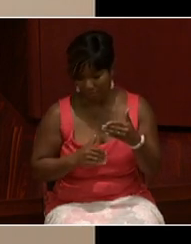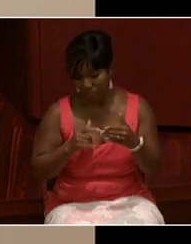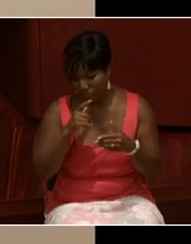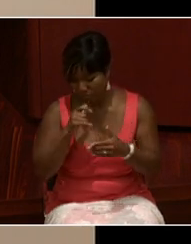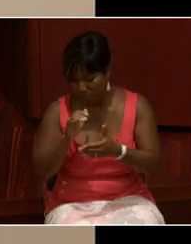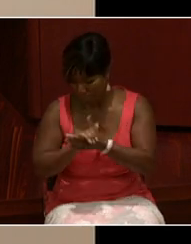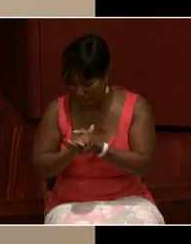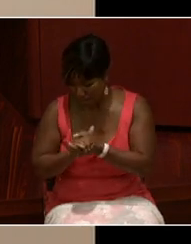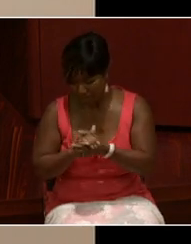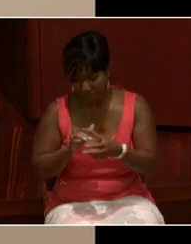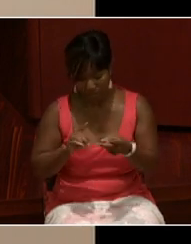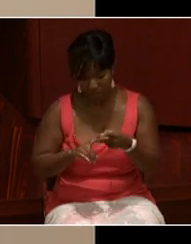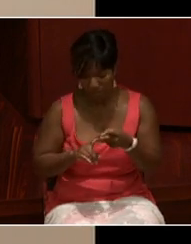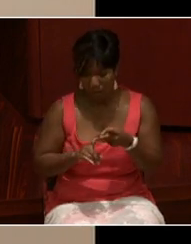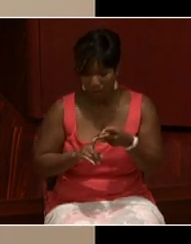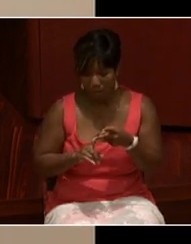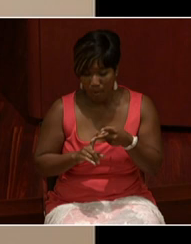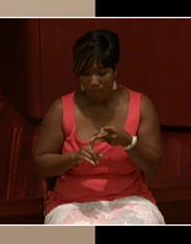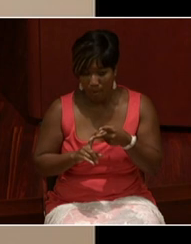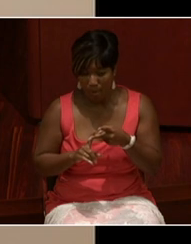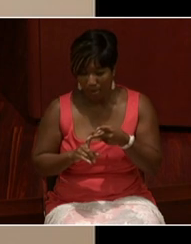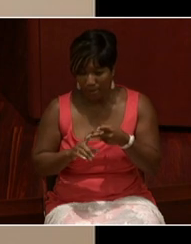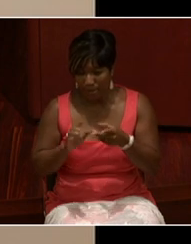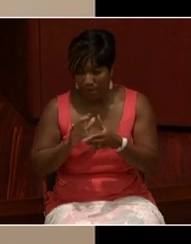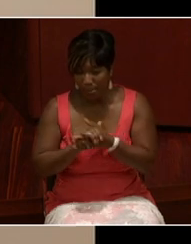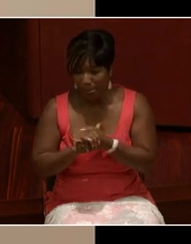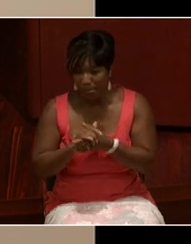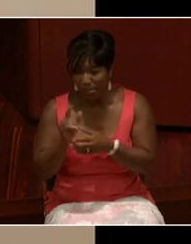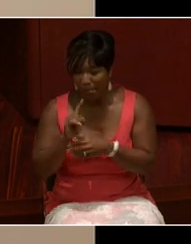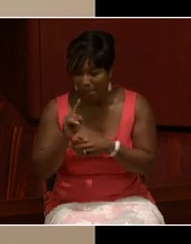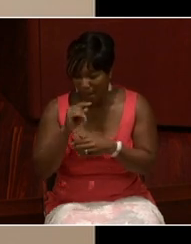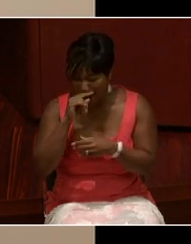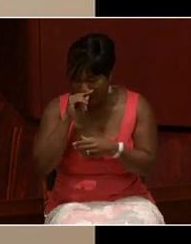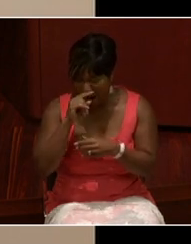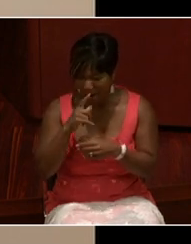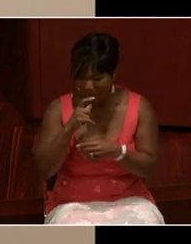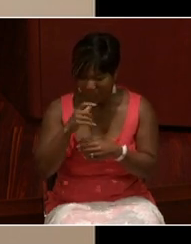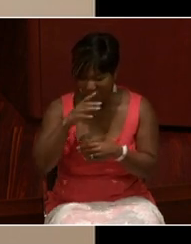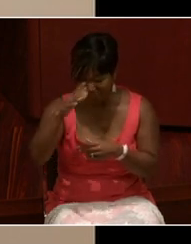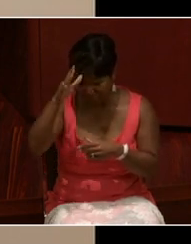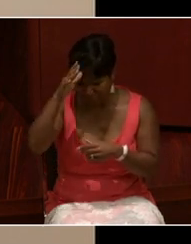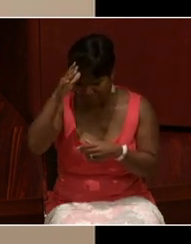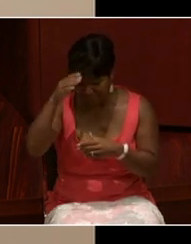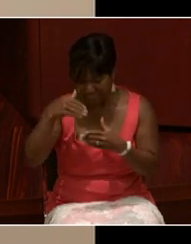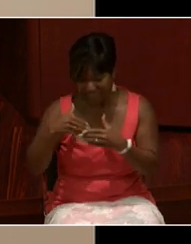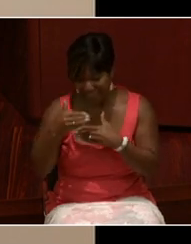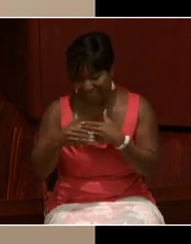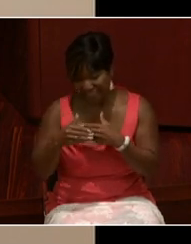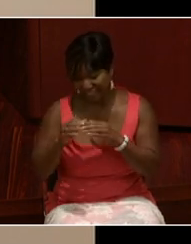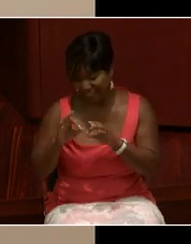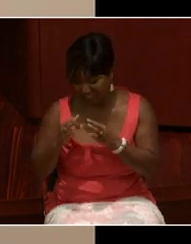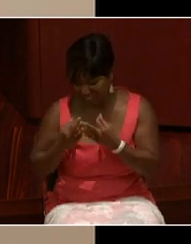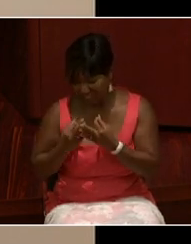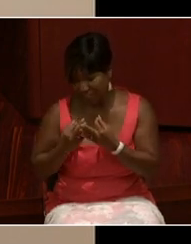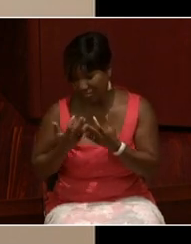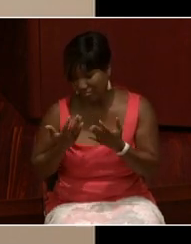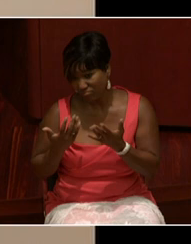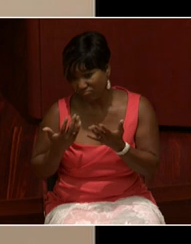married to, or if they aren't married to someone, who their parents were. Now, next of kin as far as